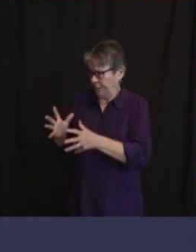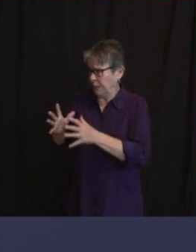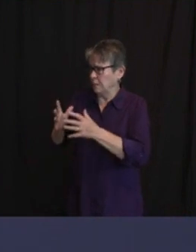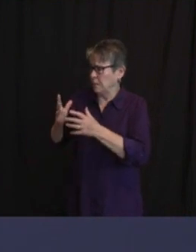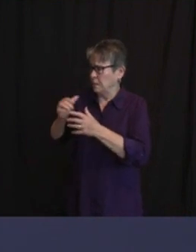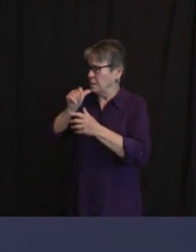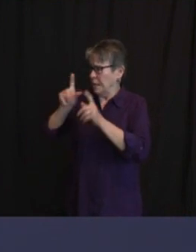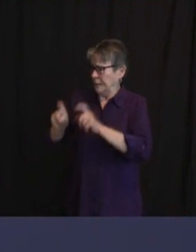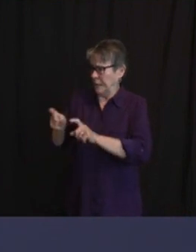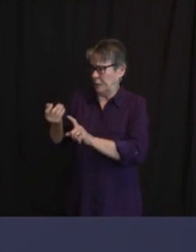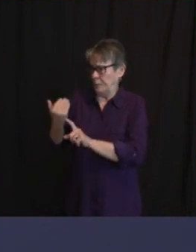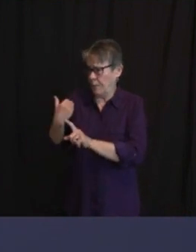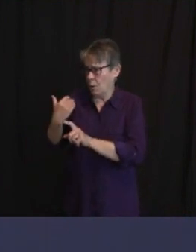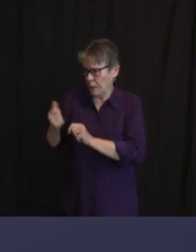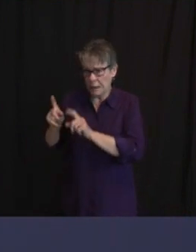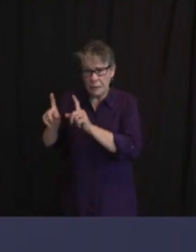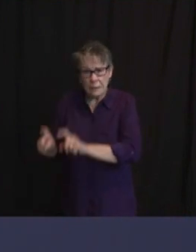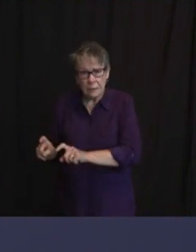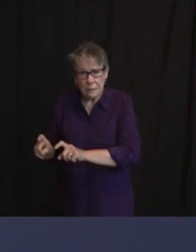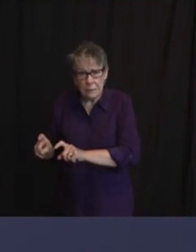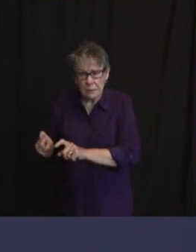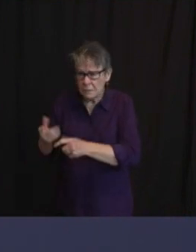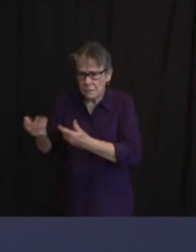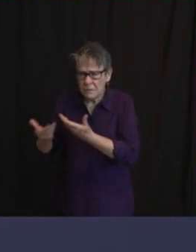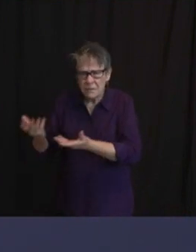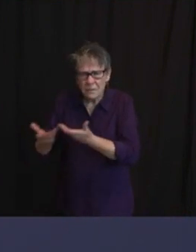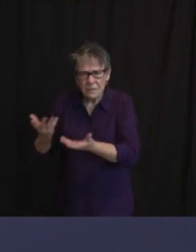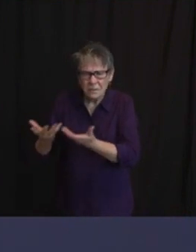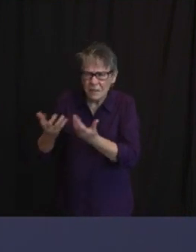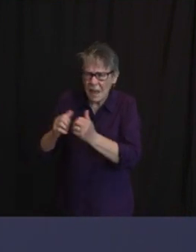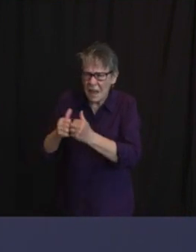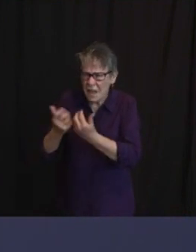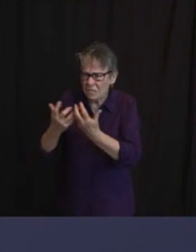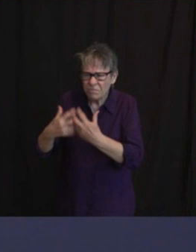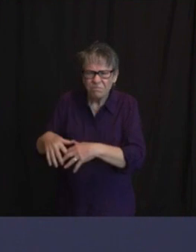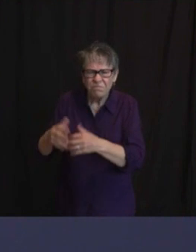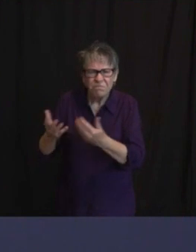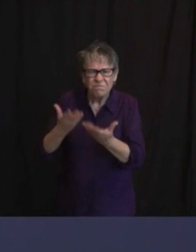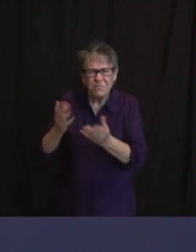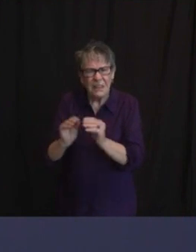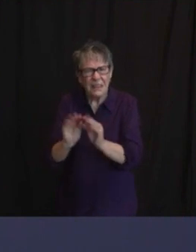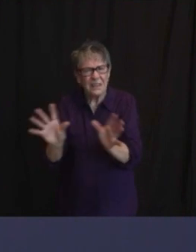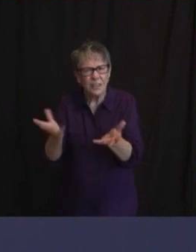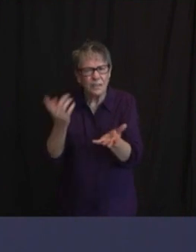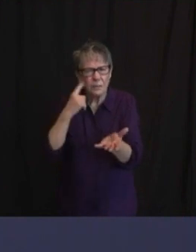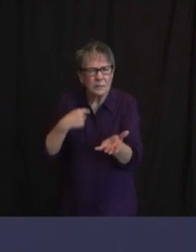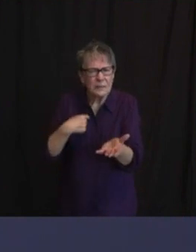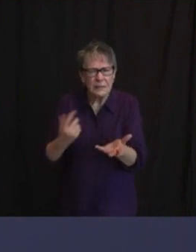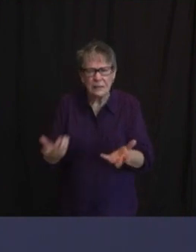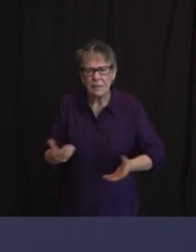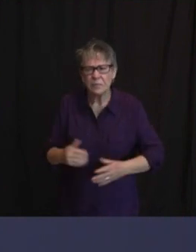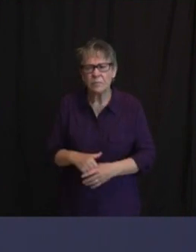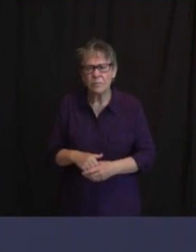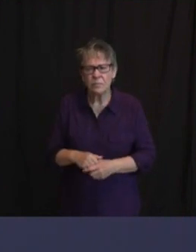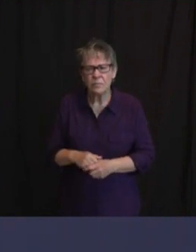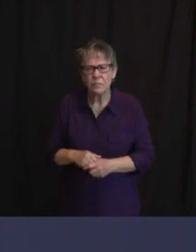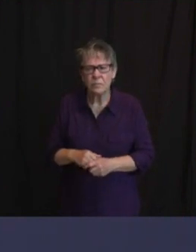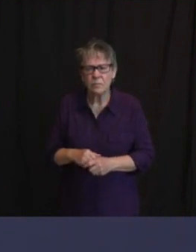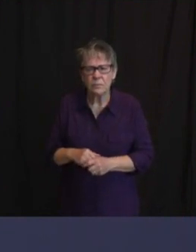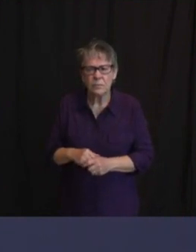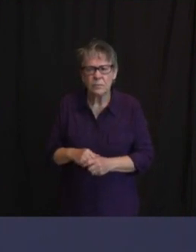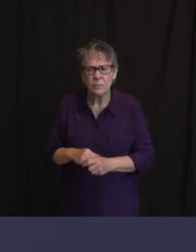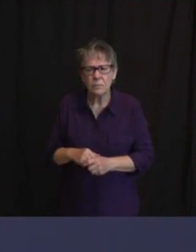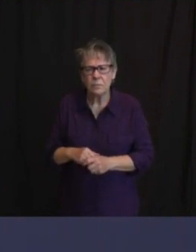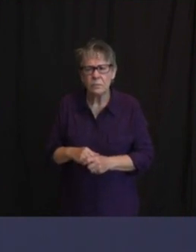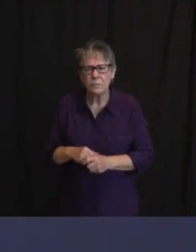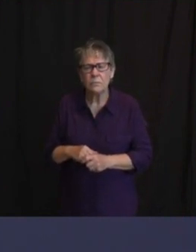on that? Any idea if the Department of Education signed off on that meeting? And I have a couple questions about the task force you formed in January.